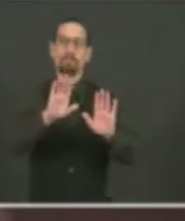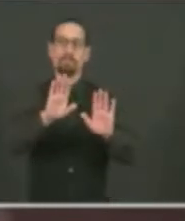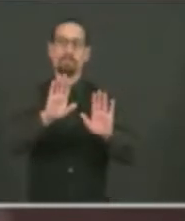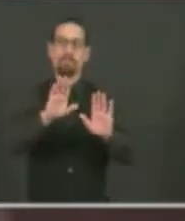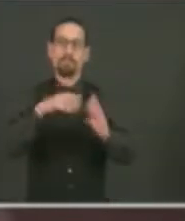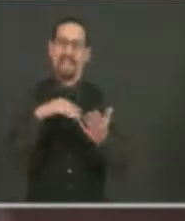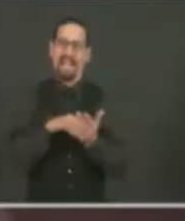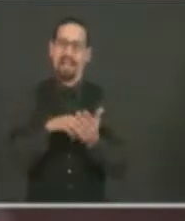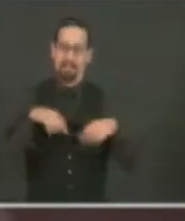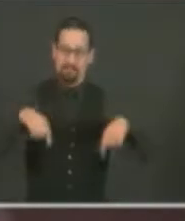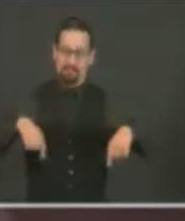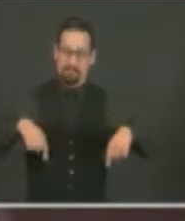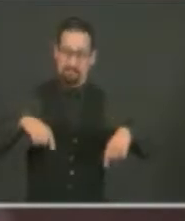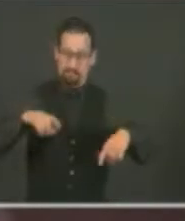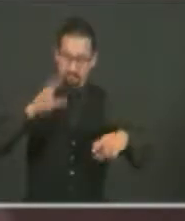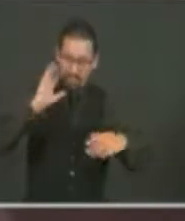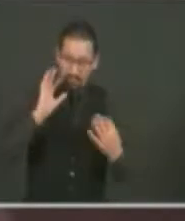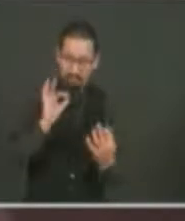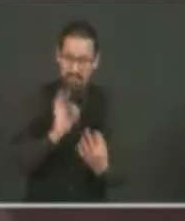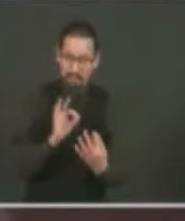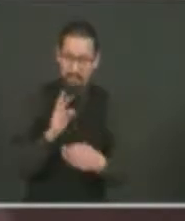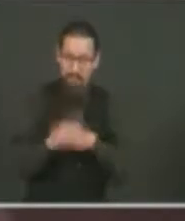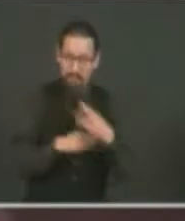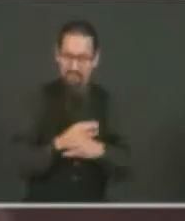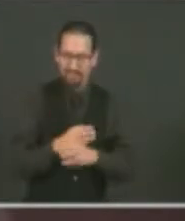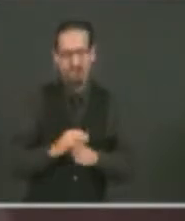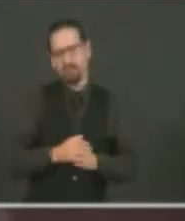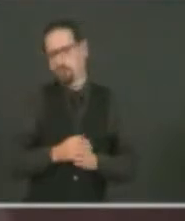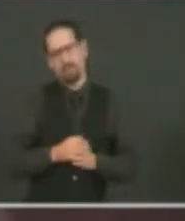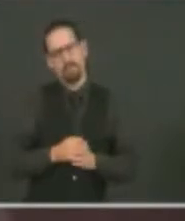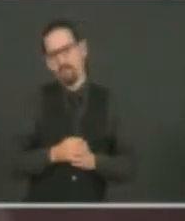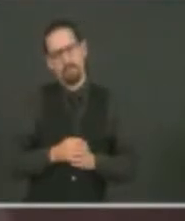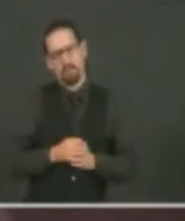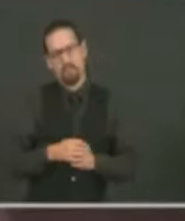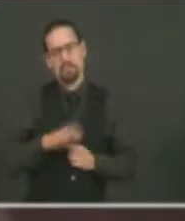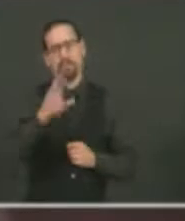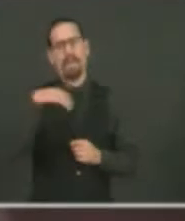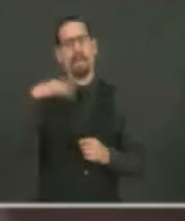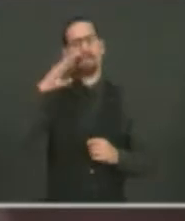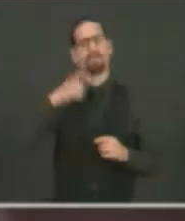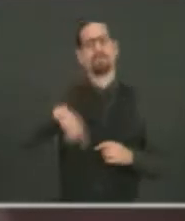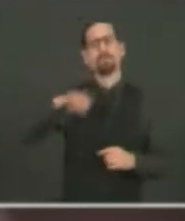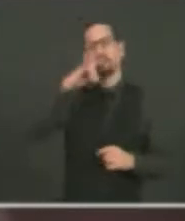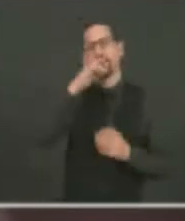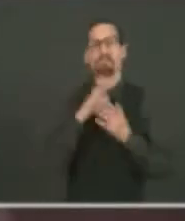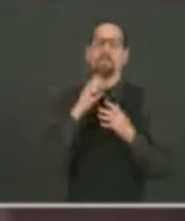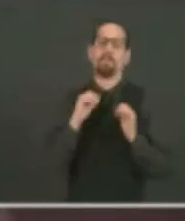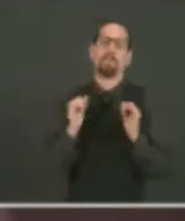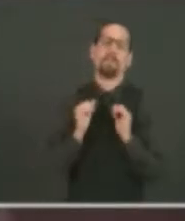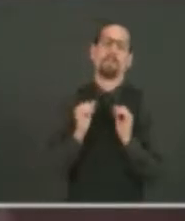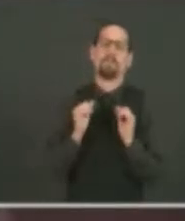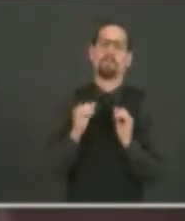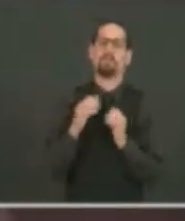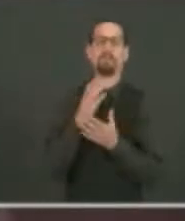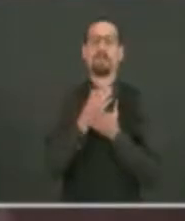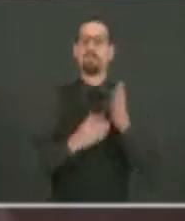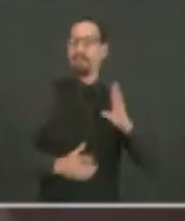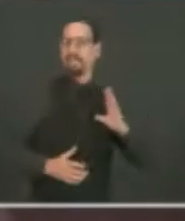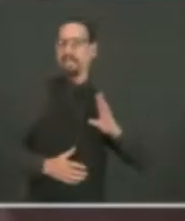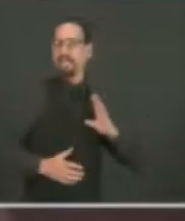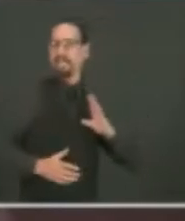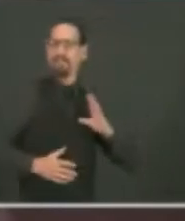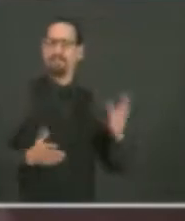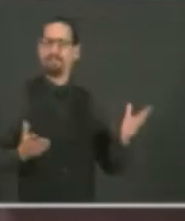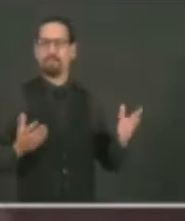I understand the kids will get cold, potentially. It's better than not going to school and better than getting